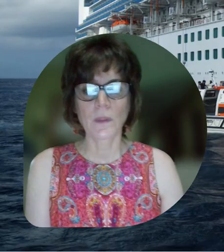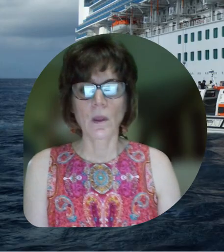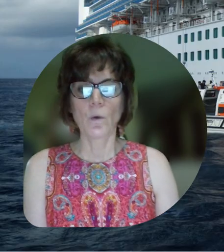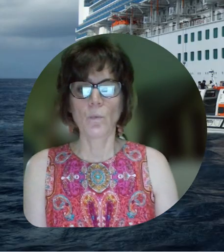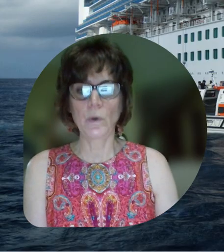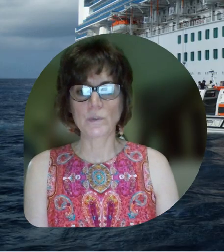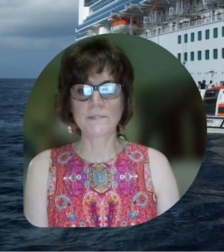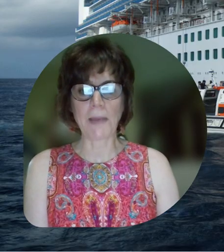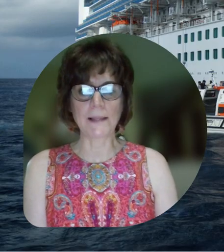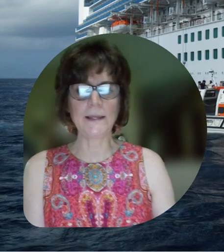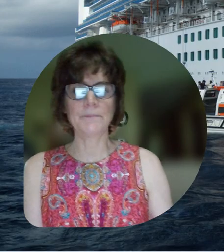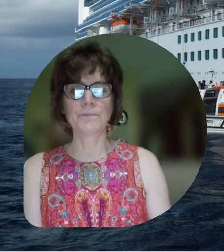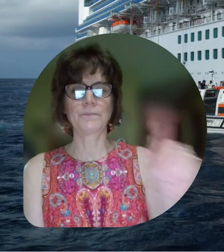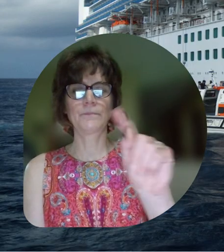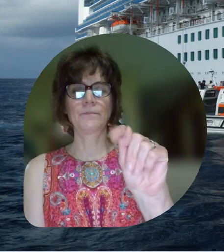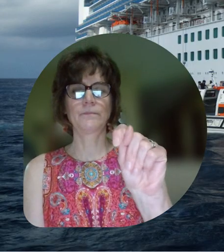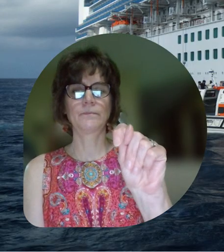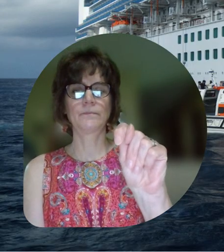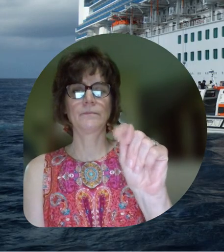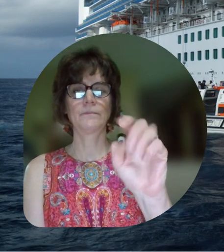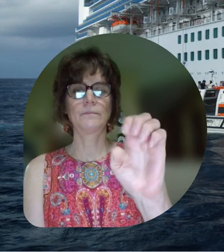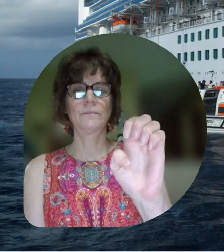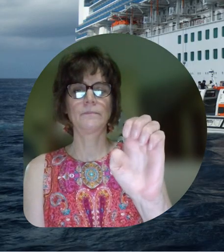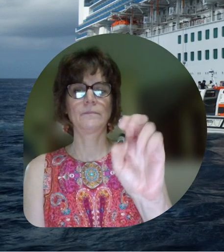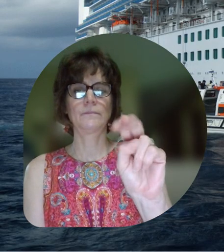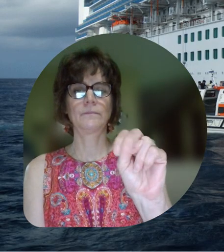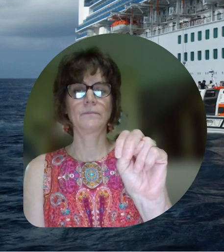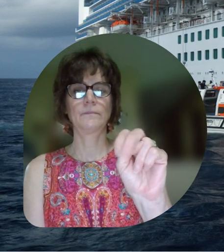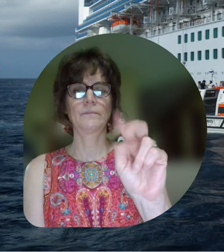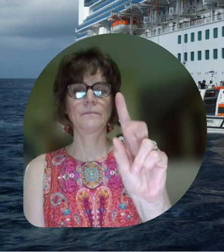Tender. We would spell it.